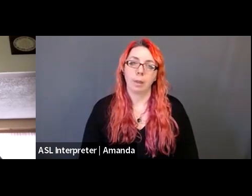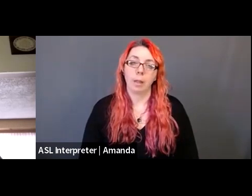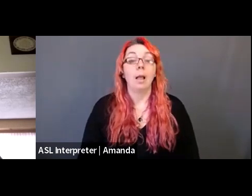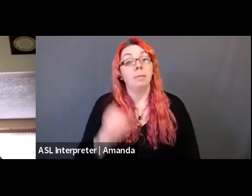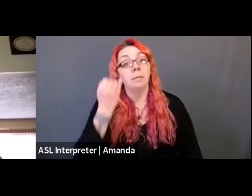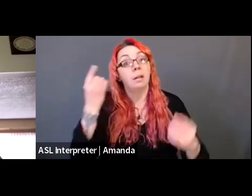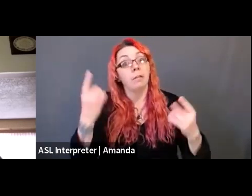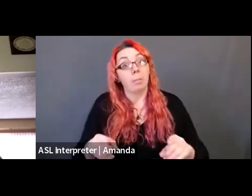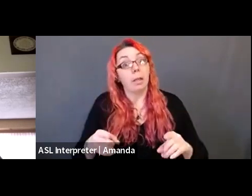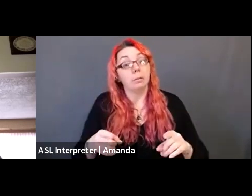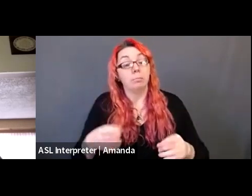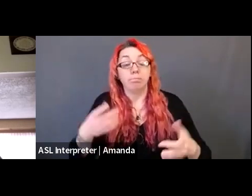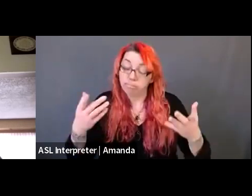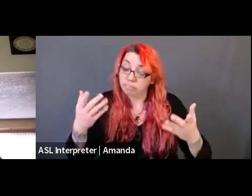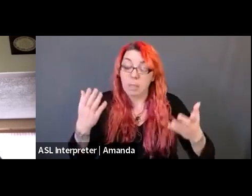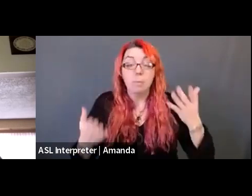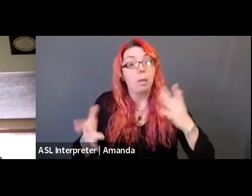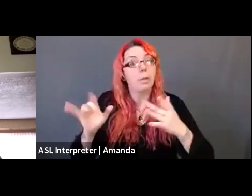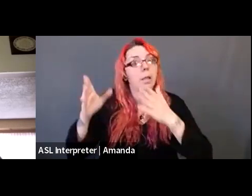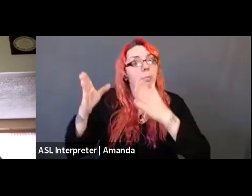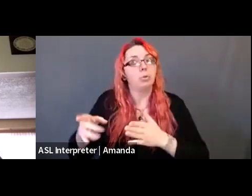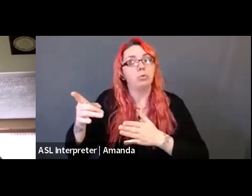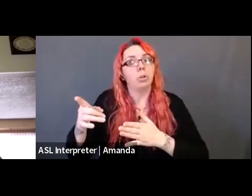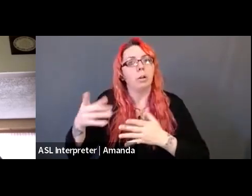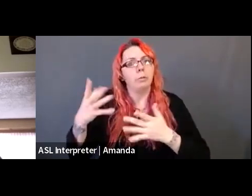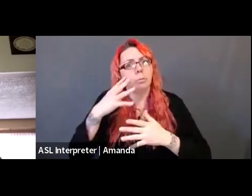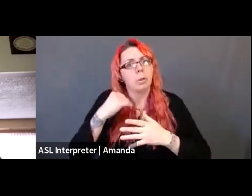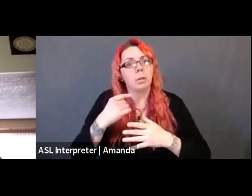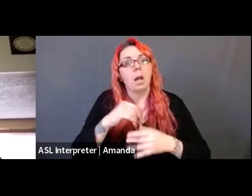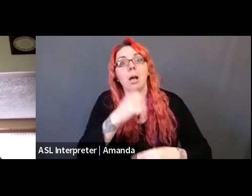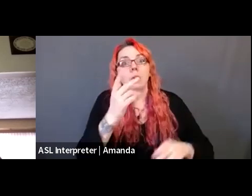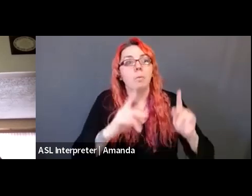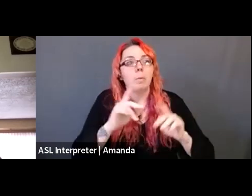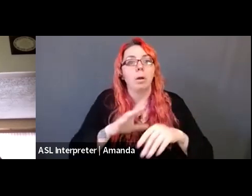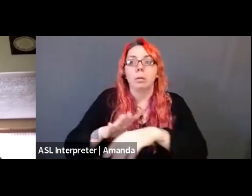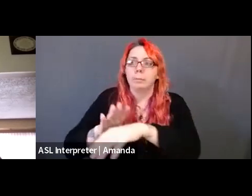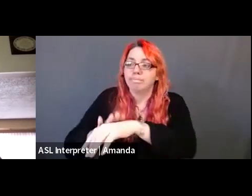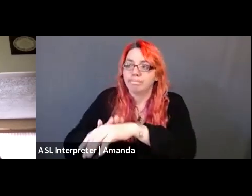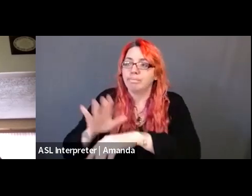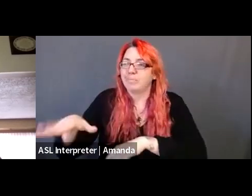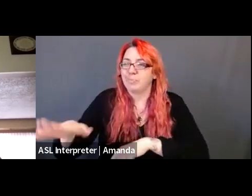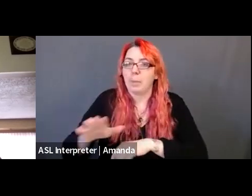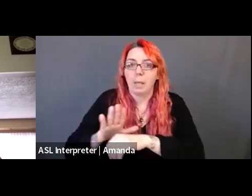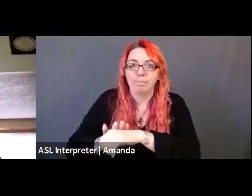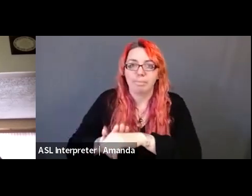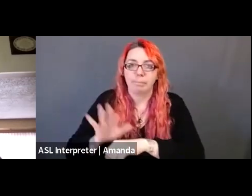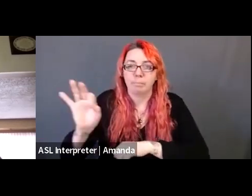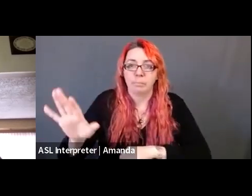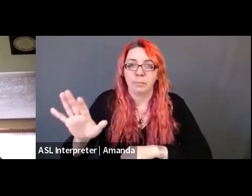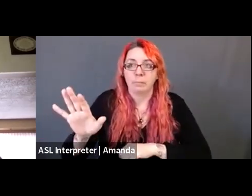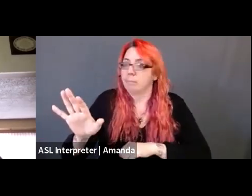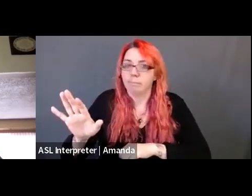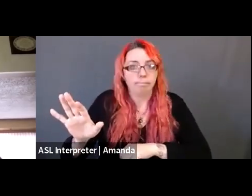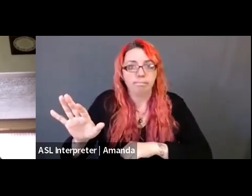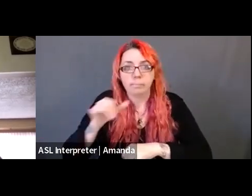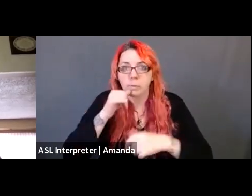before. And it's such an extreme harm that, we feel like we have no other option to do this as well, right? And also